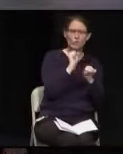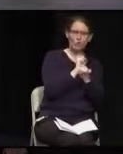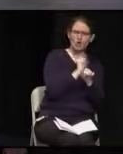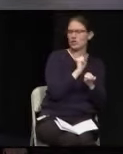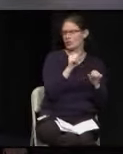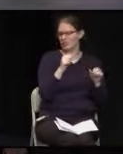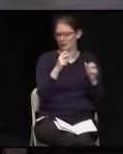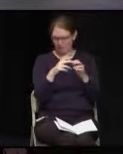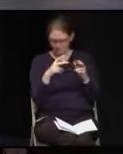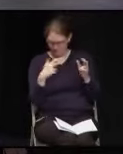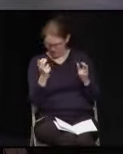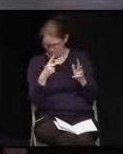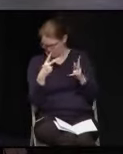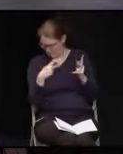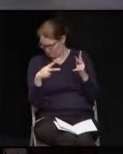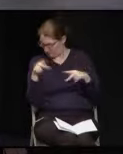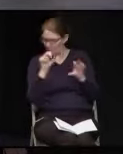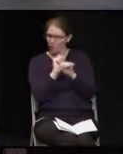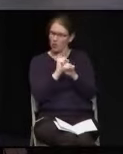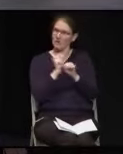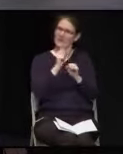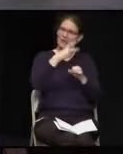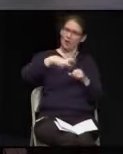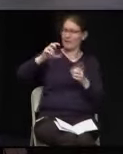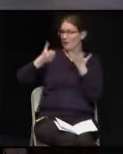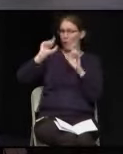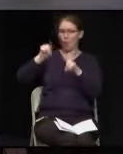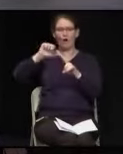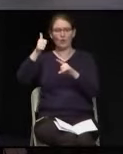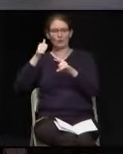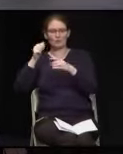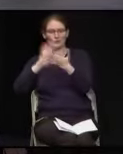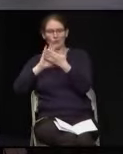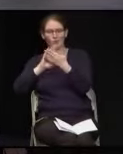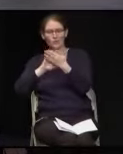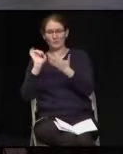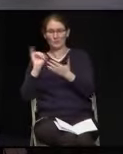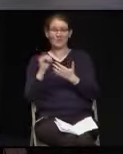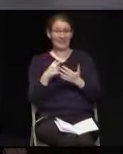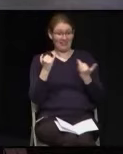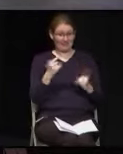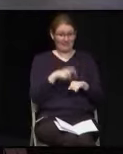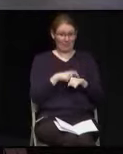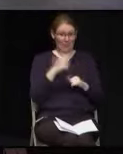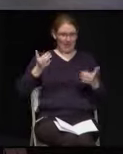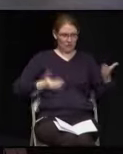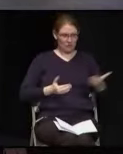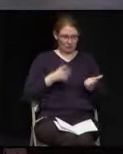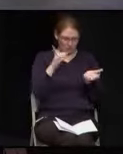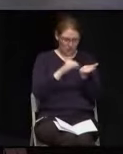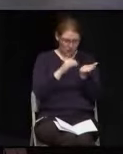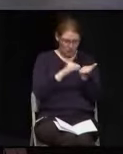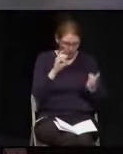or with the transfer institution colleagues in the classrooms that you go to join. At this time, I'd like to introduce Dr. Connie